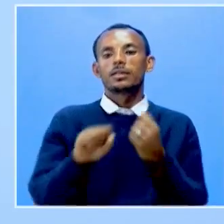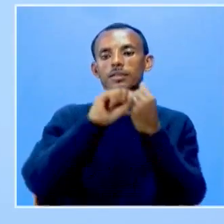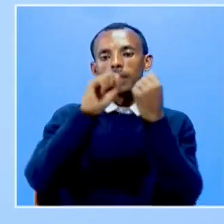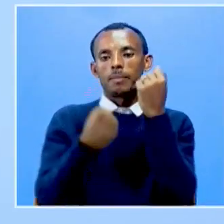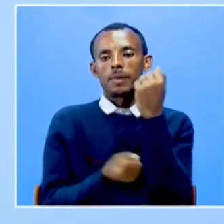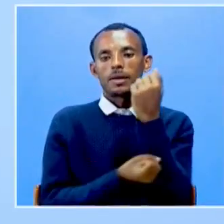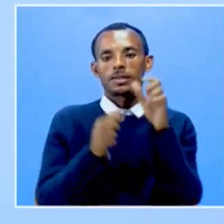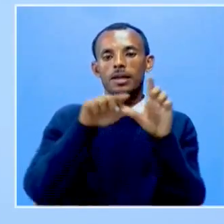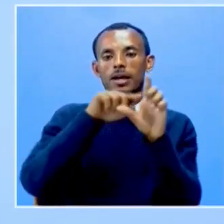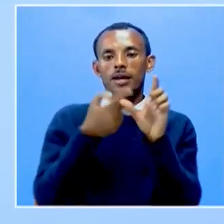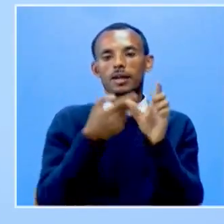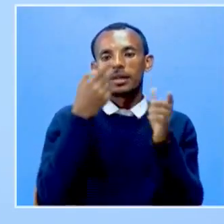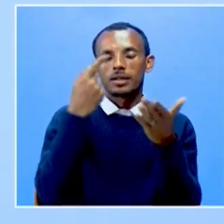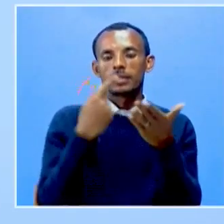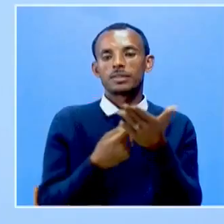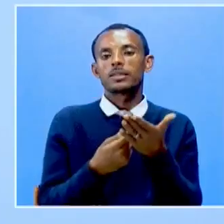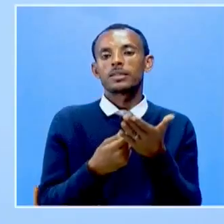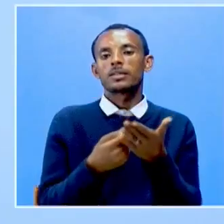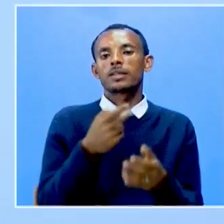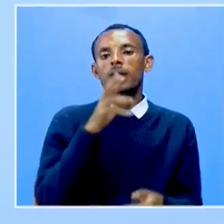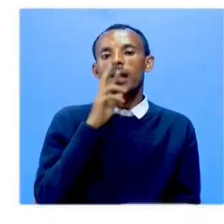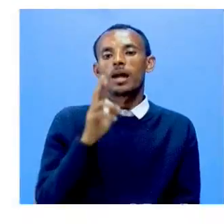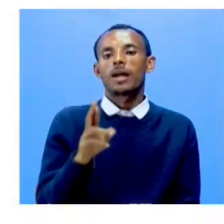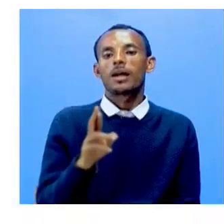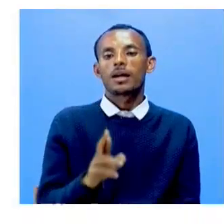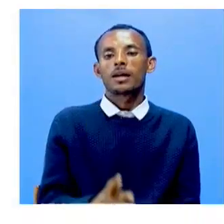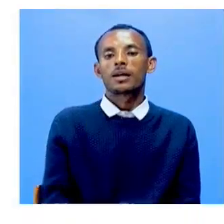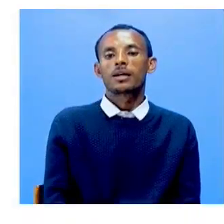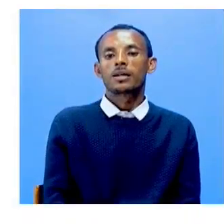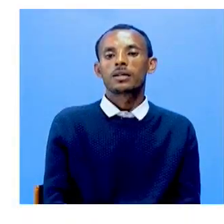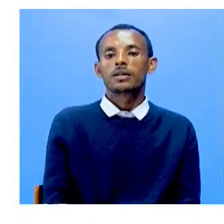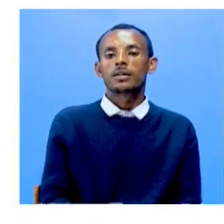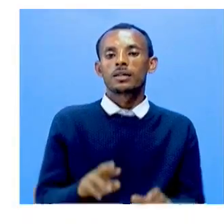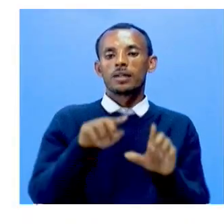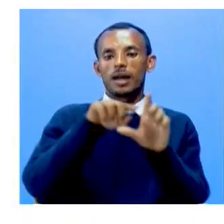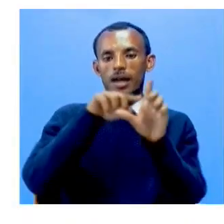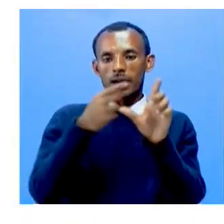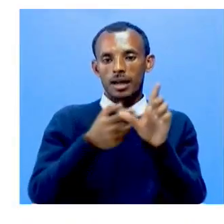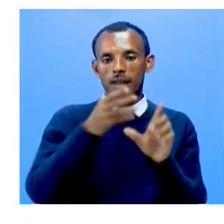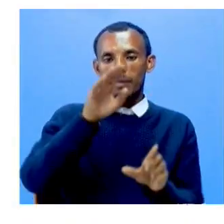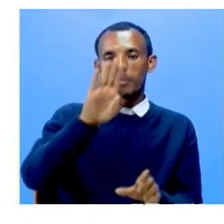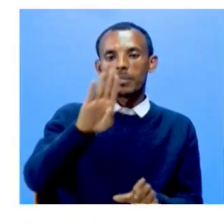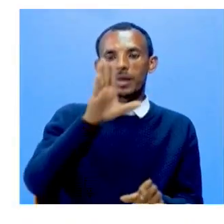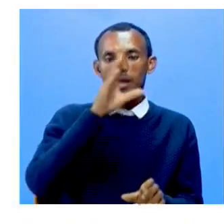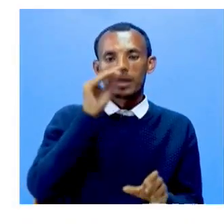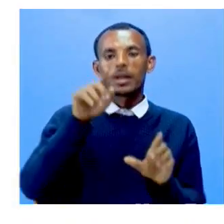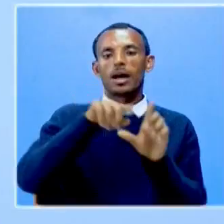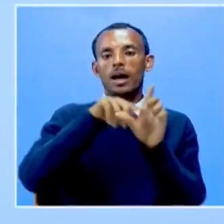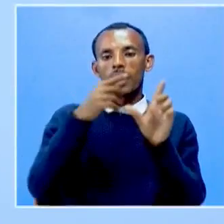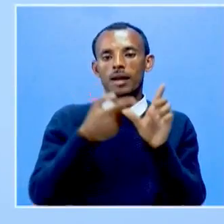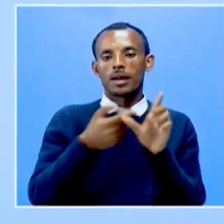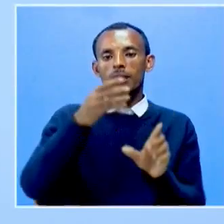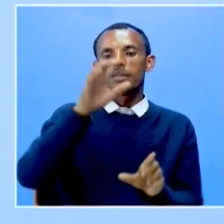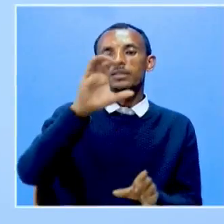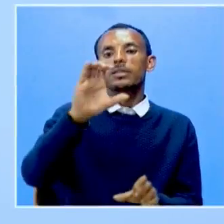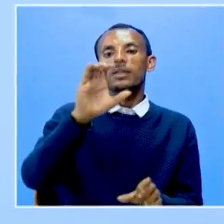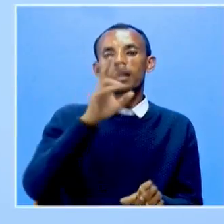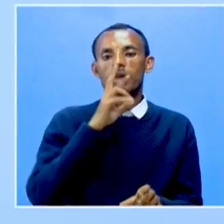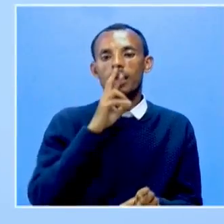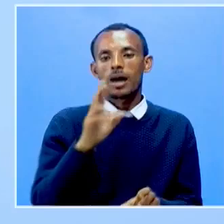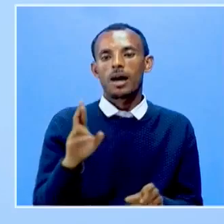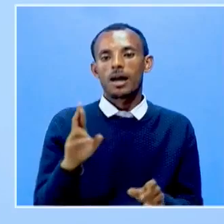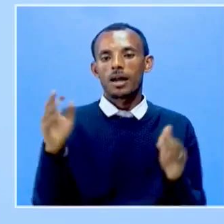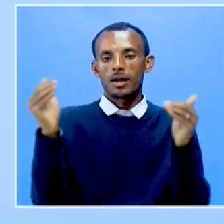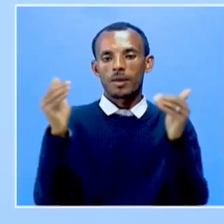of these isosceles triangles are this angle and this angle. They are congruent. Angle